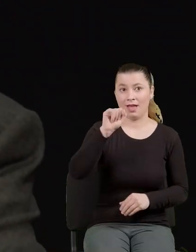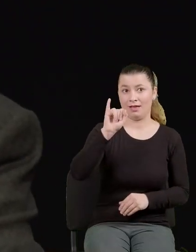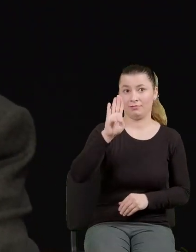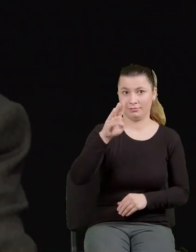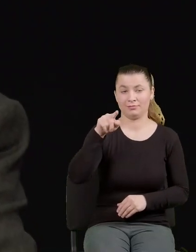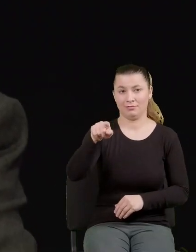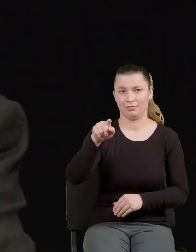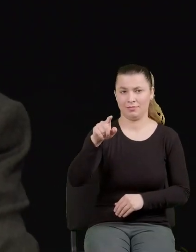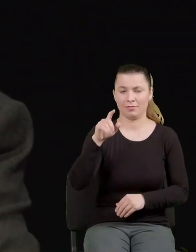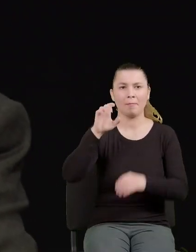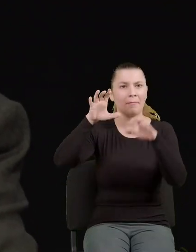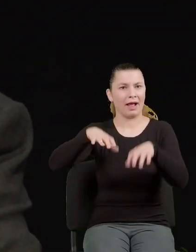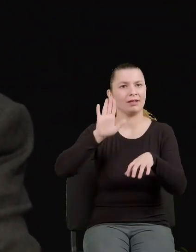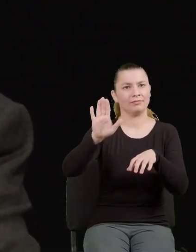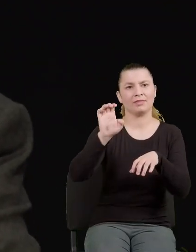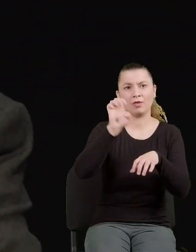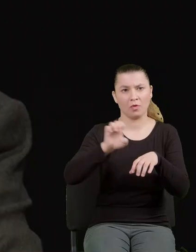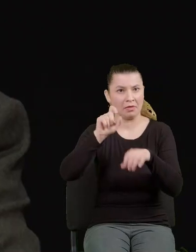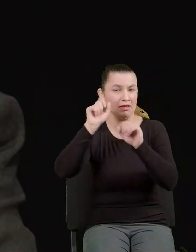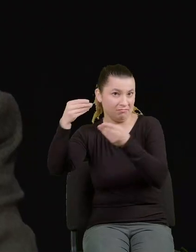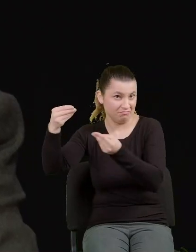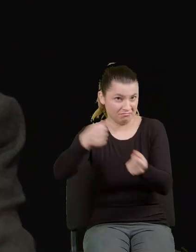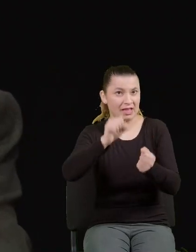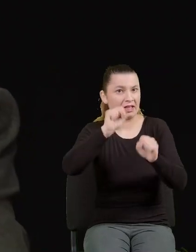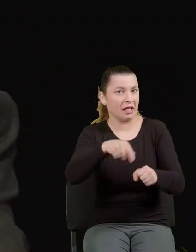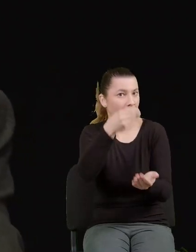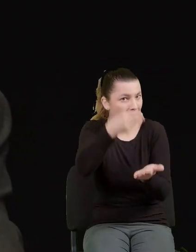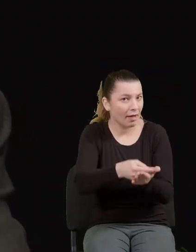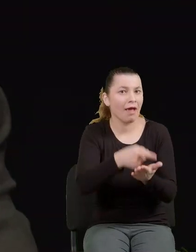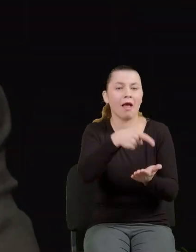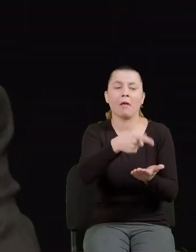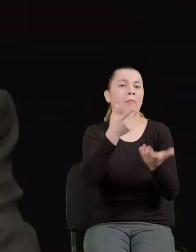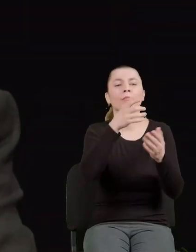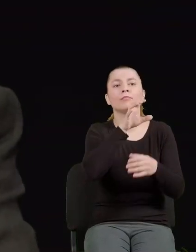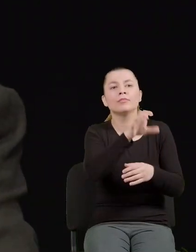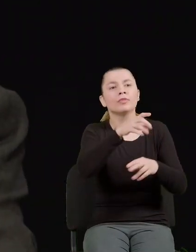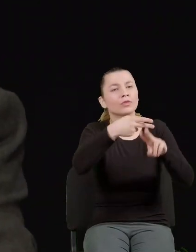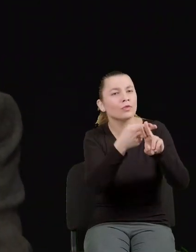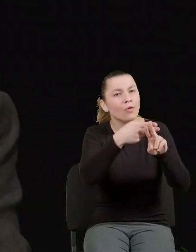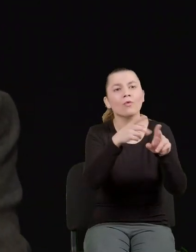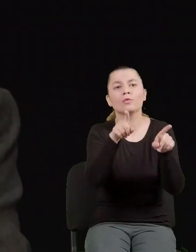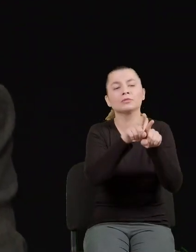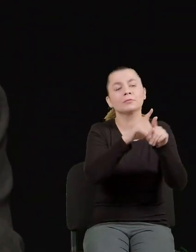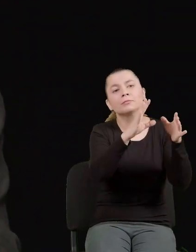well and for firefighting as well. So they have a dual role. So the dual infrastructure actually works both ways. It's not necessarily just the